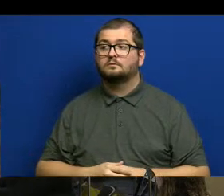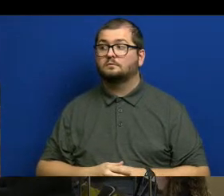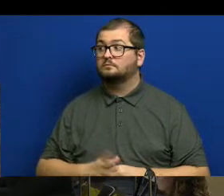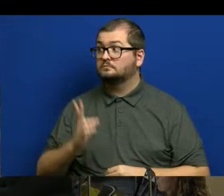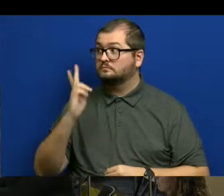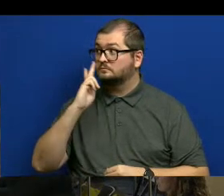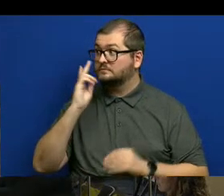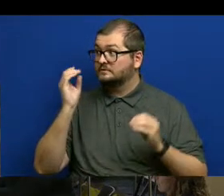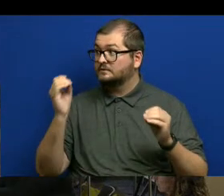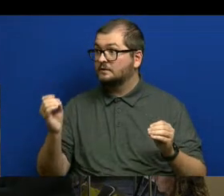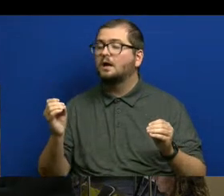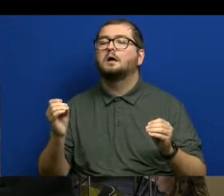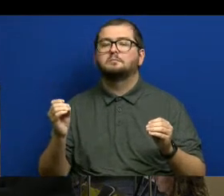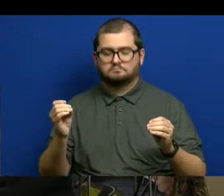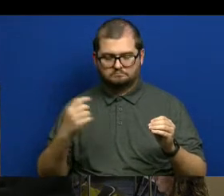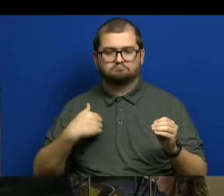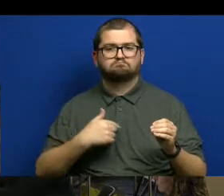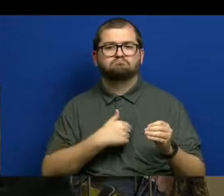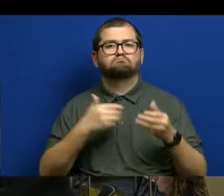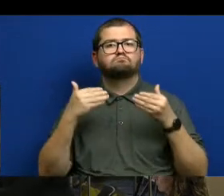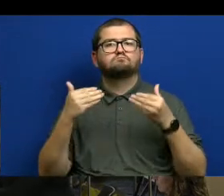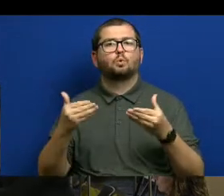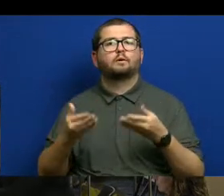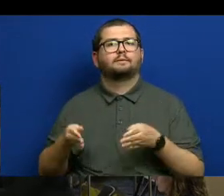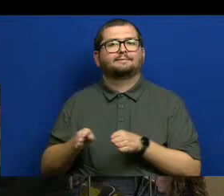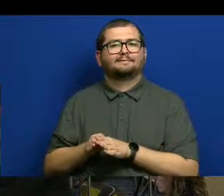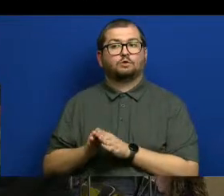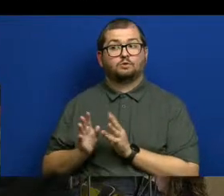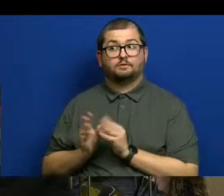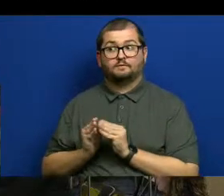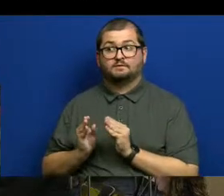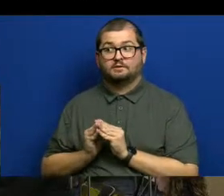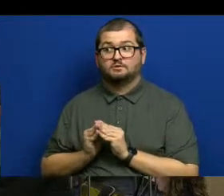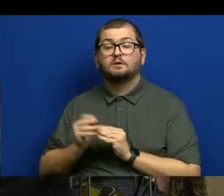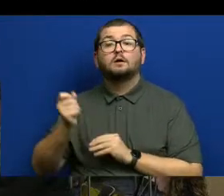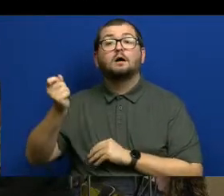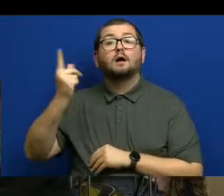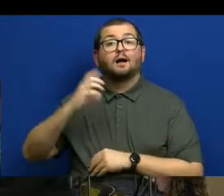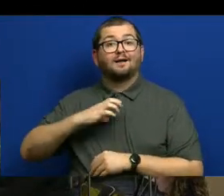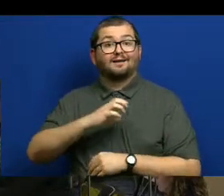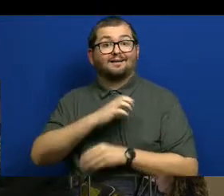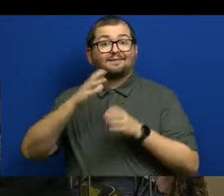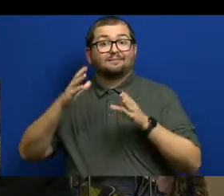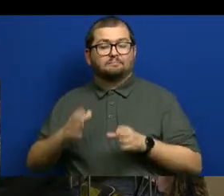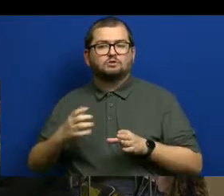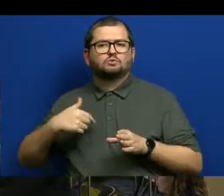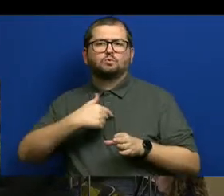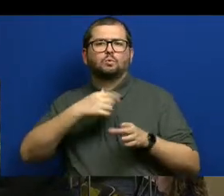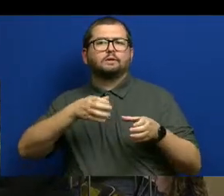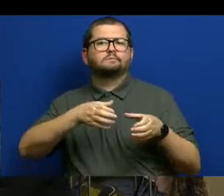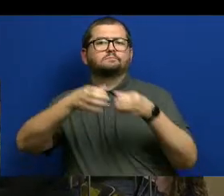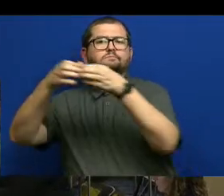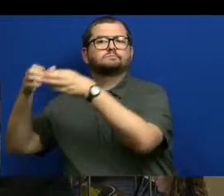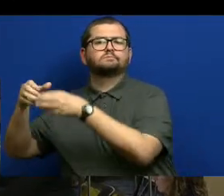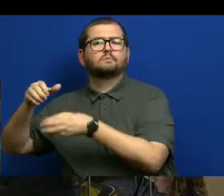Seeing none, we will go into executive session, and we, the commissioners, will move into another room.